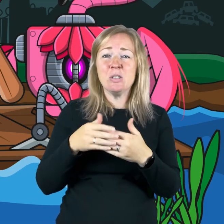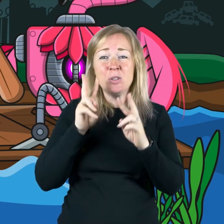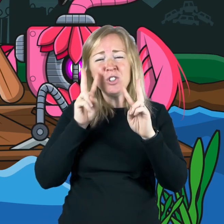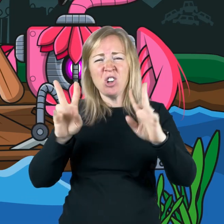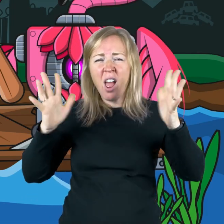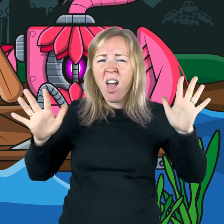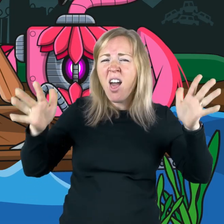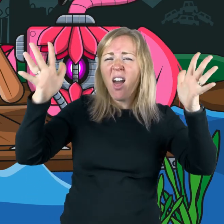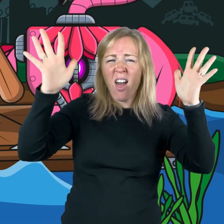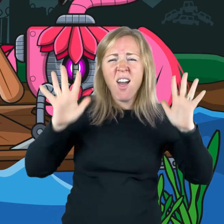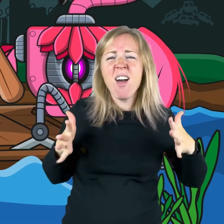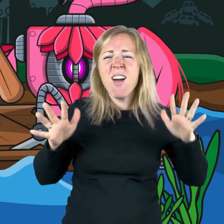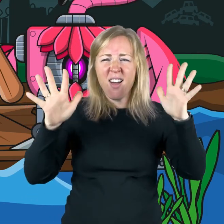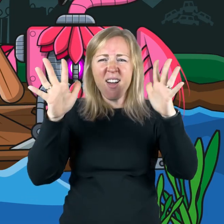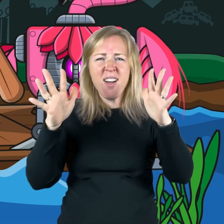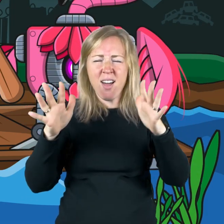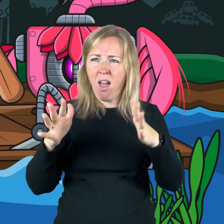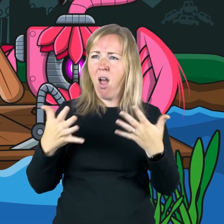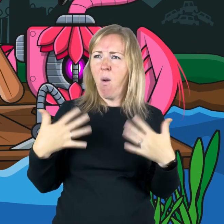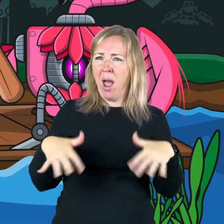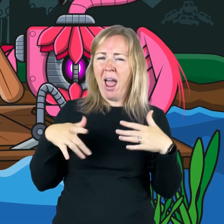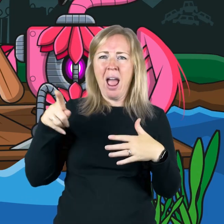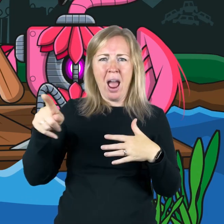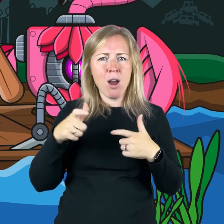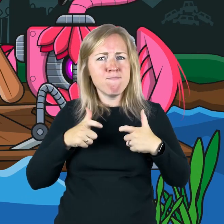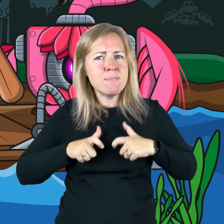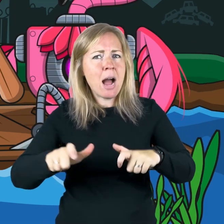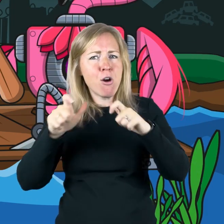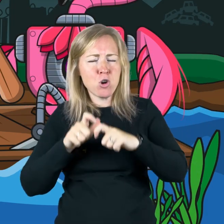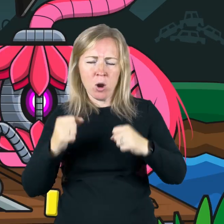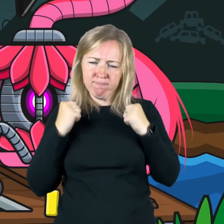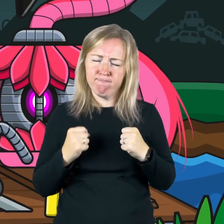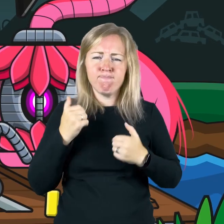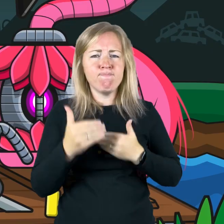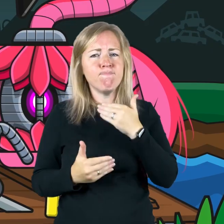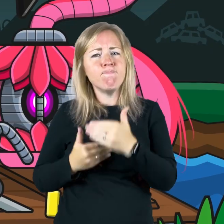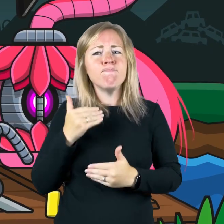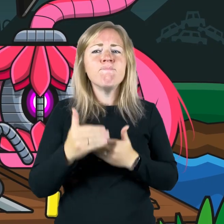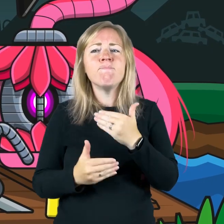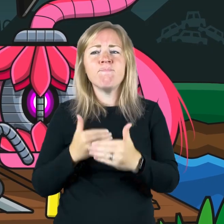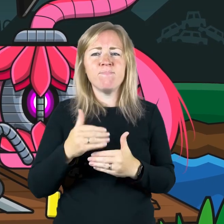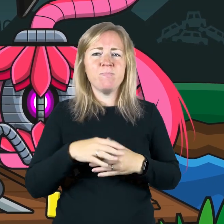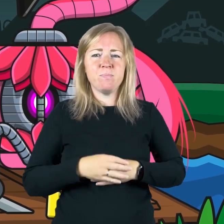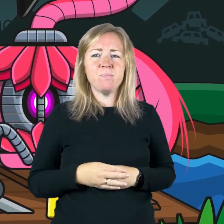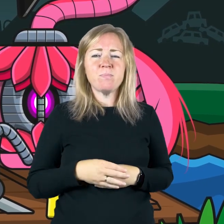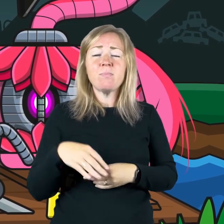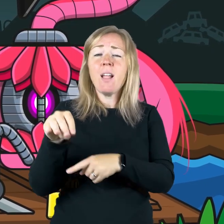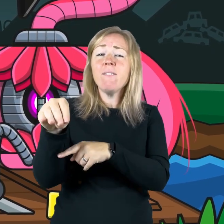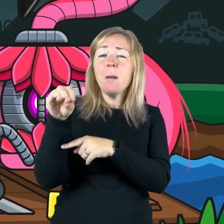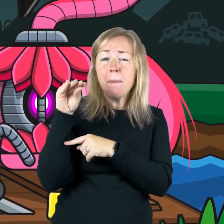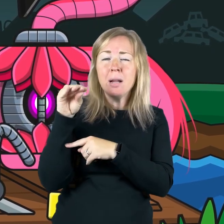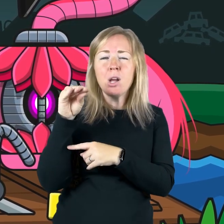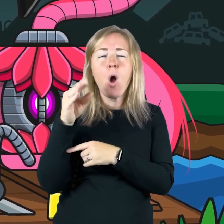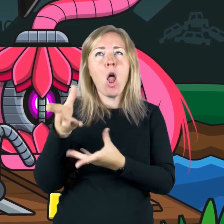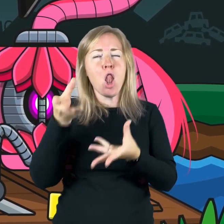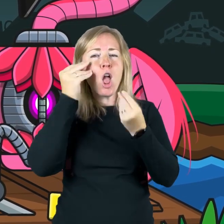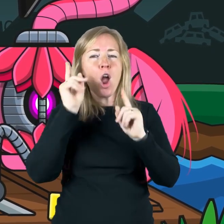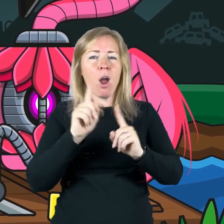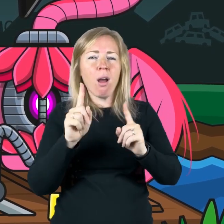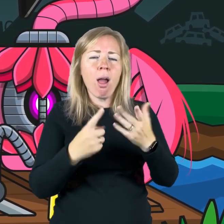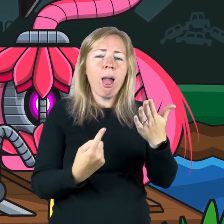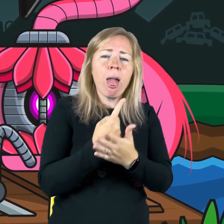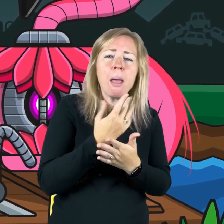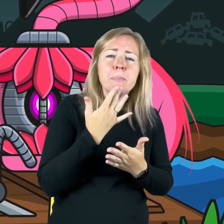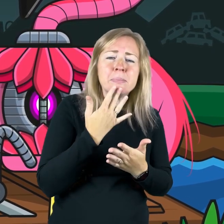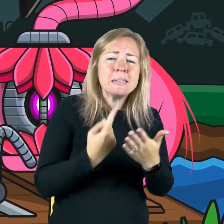on from the shore, inspired by her perseverance. Flamingo learned that every wobble and waver